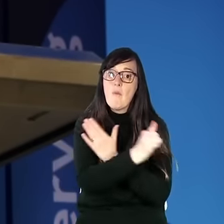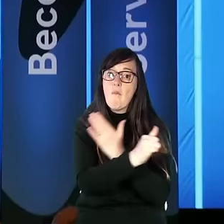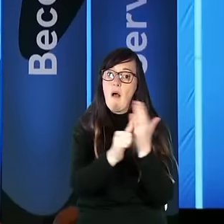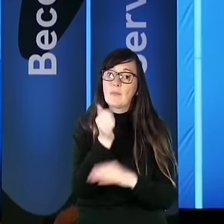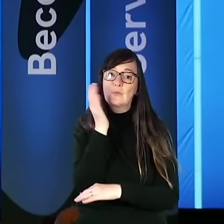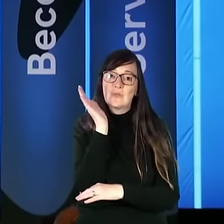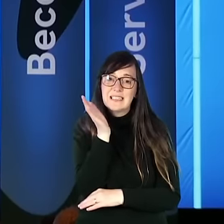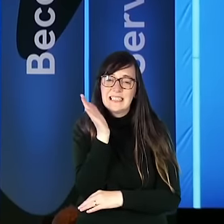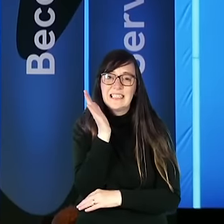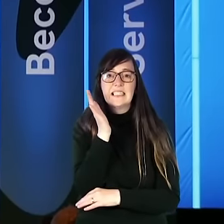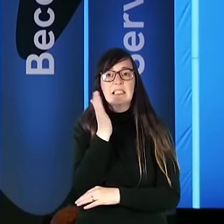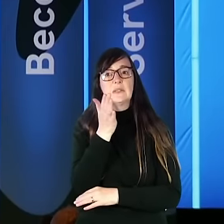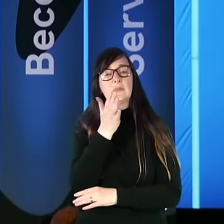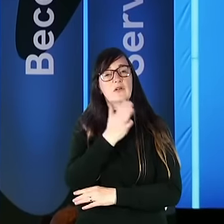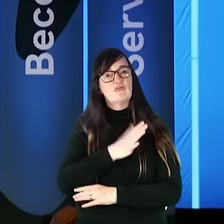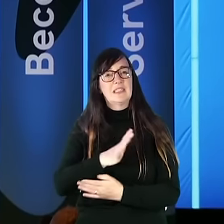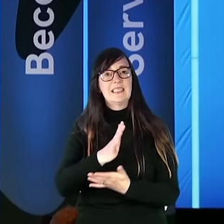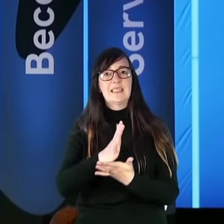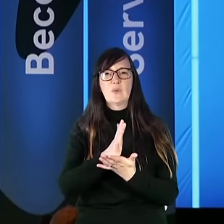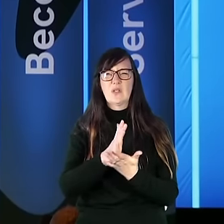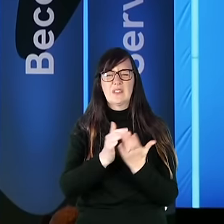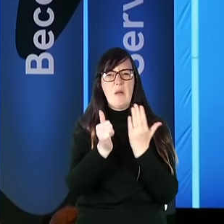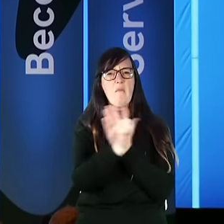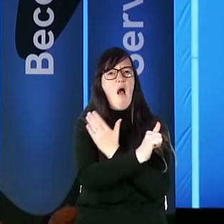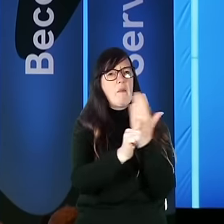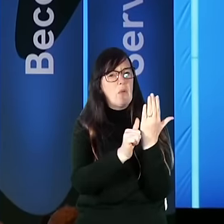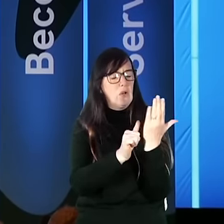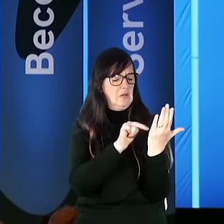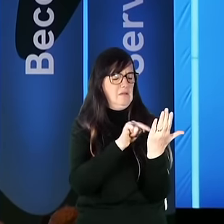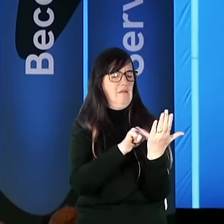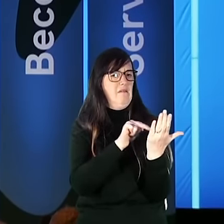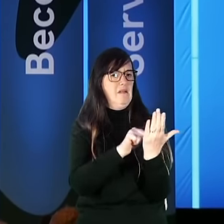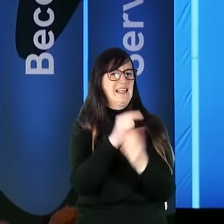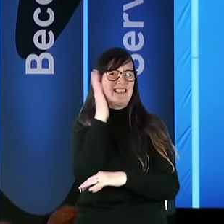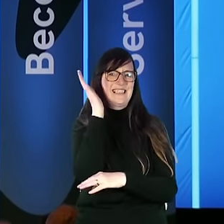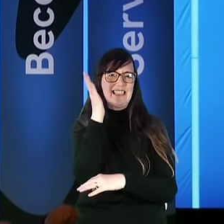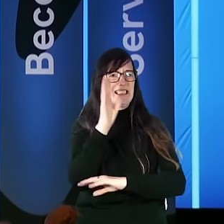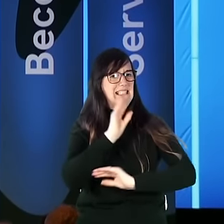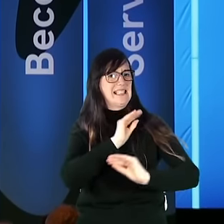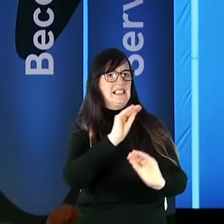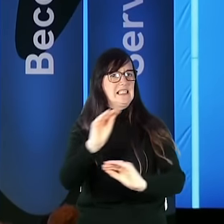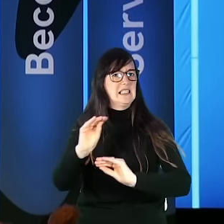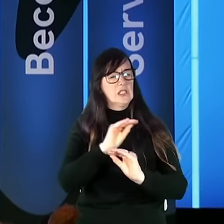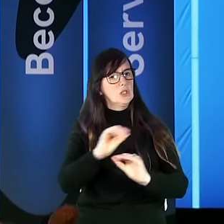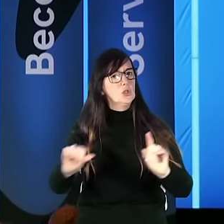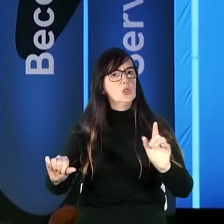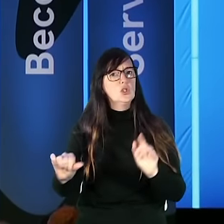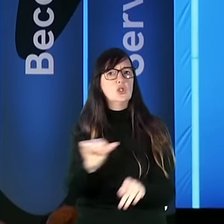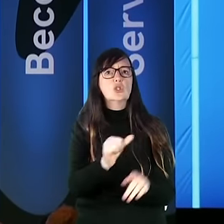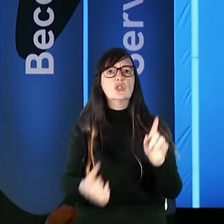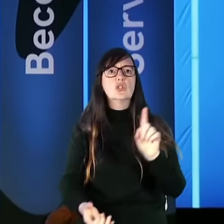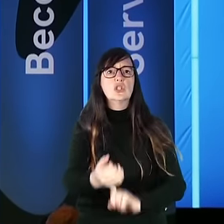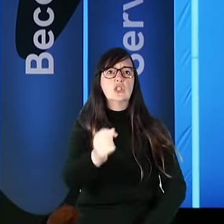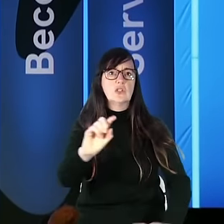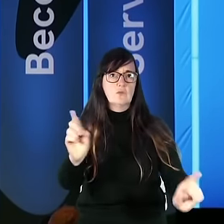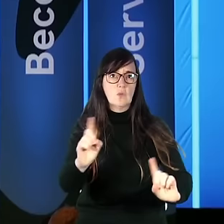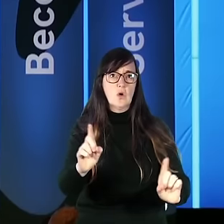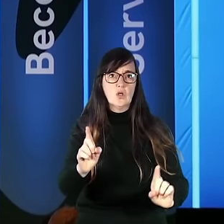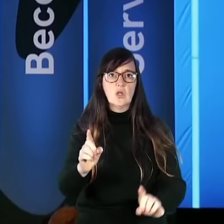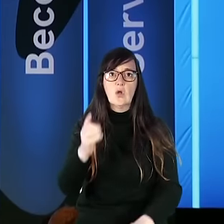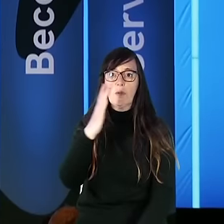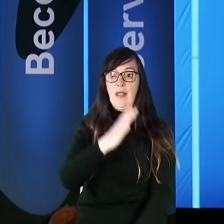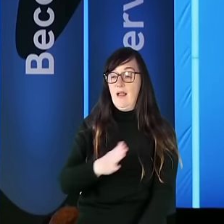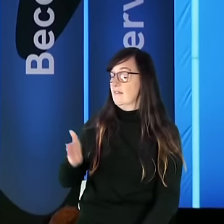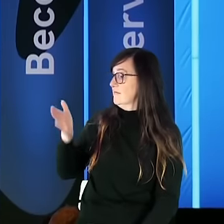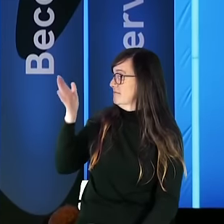to really speak about what Bible teaching is meant to do in all of our lives. And over here, we have kind of carefully chosen